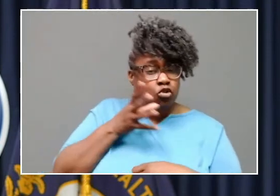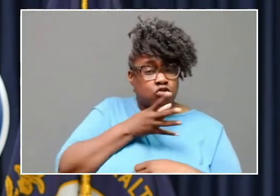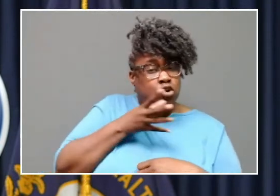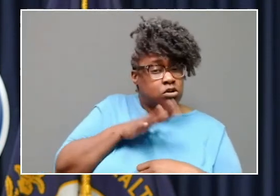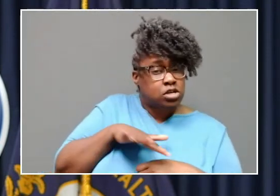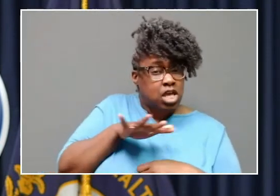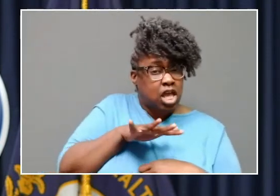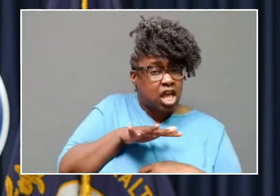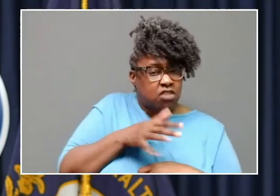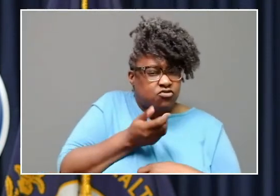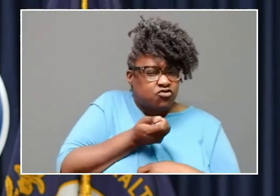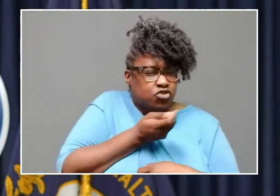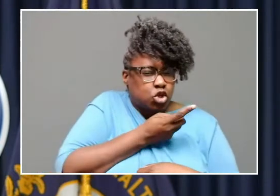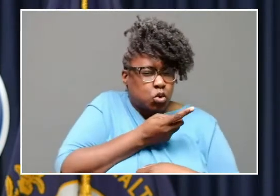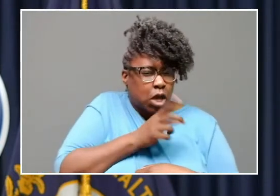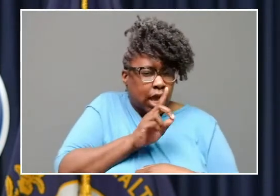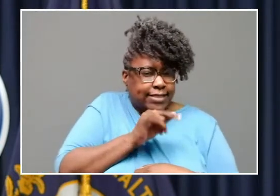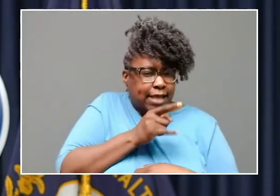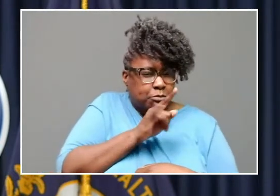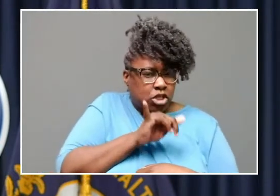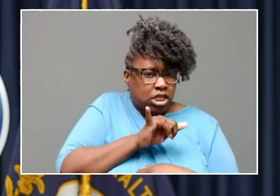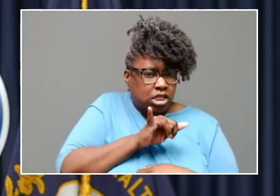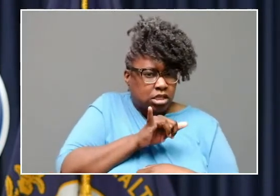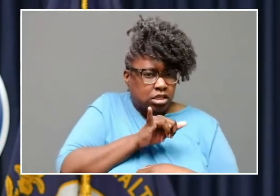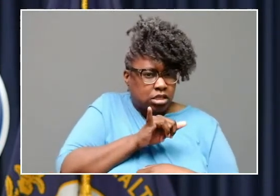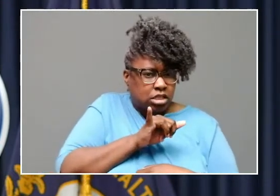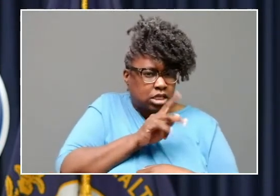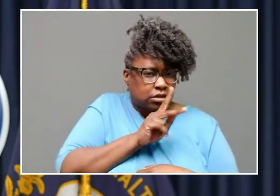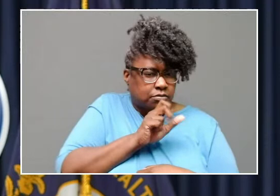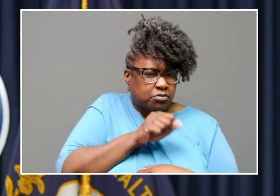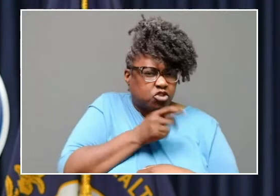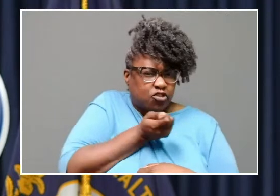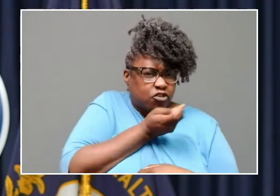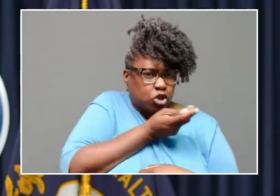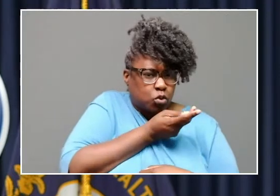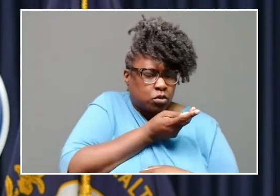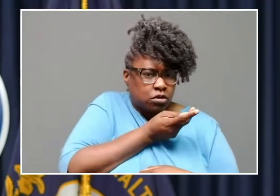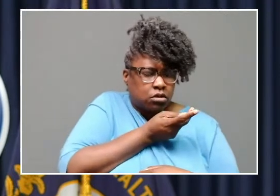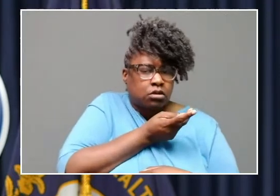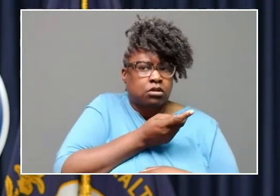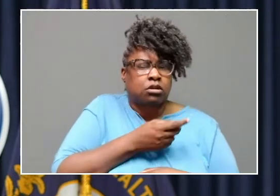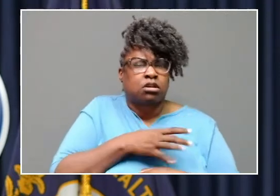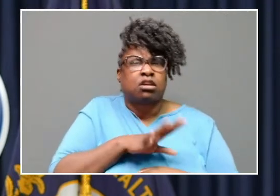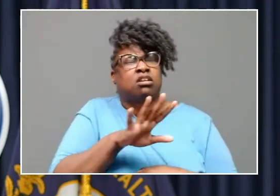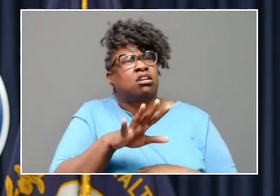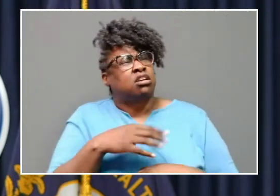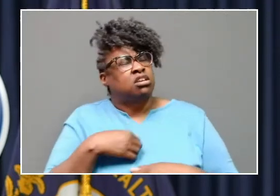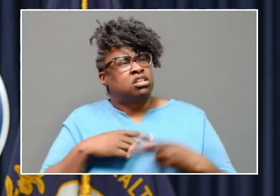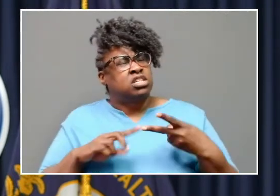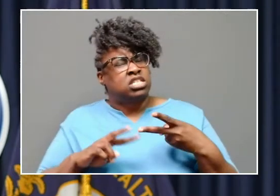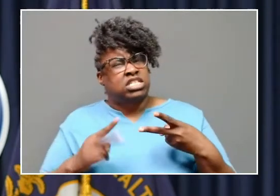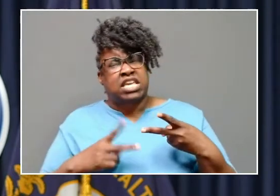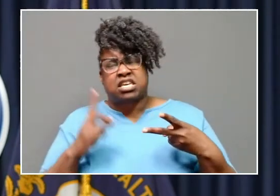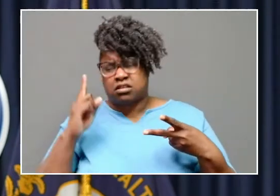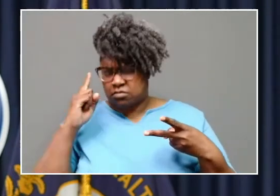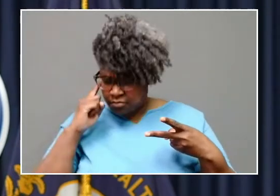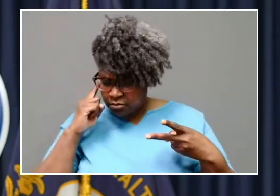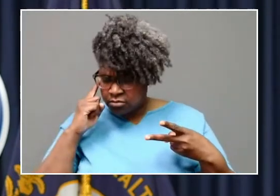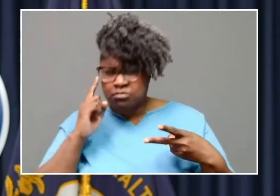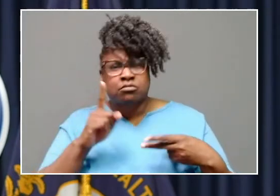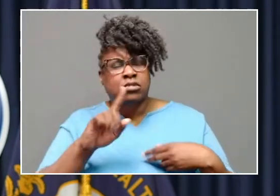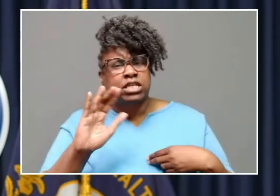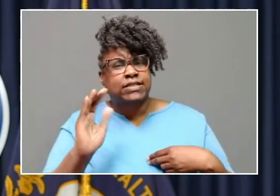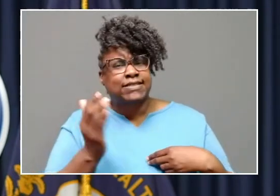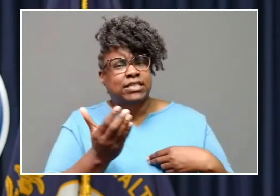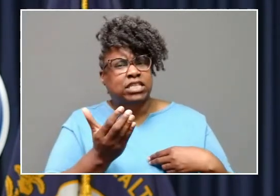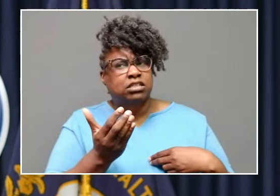deputies and the Kentucky State Police. But the second thing that struck me about that is it seems to show